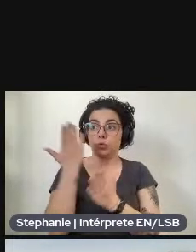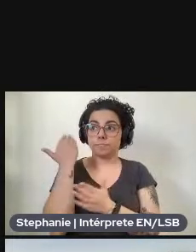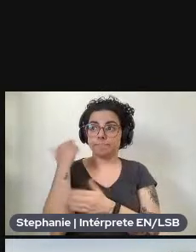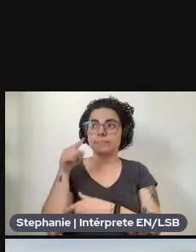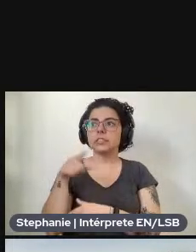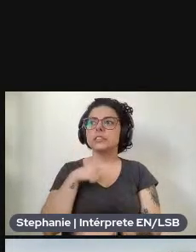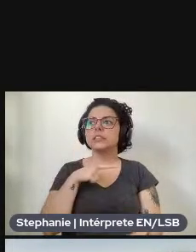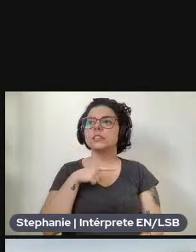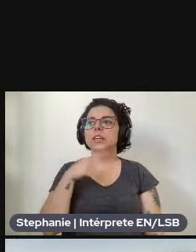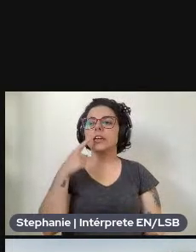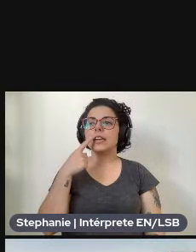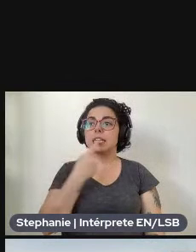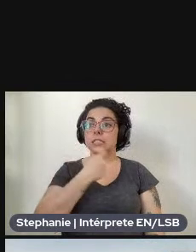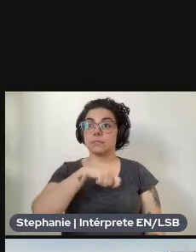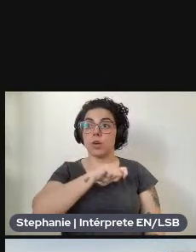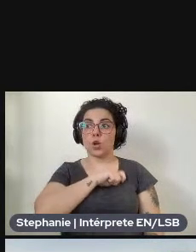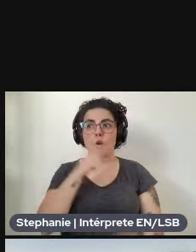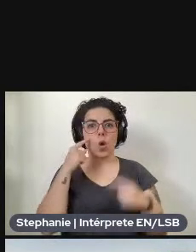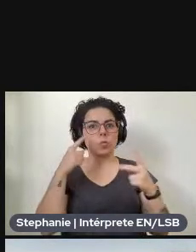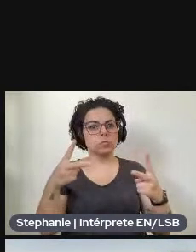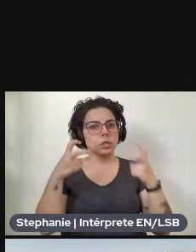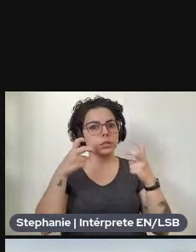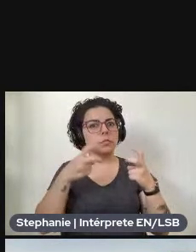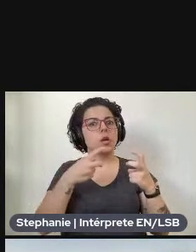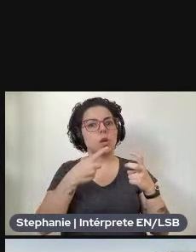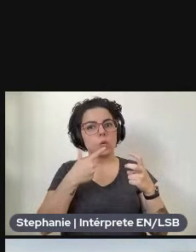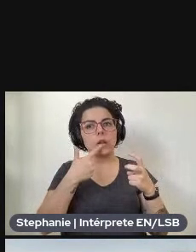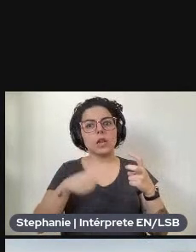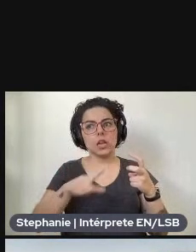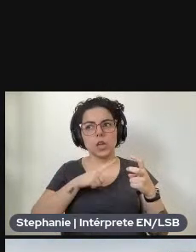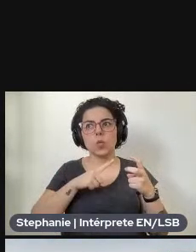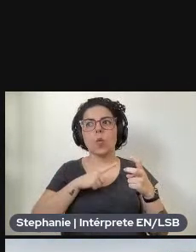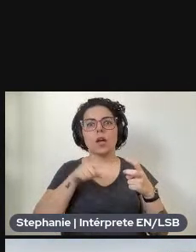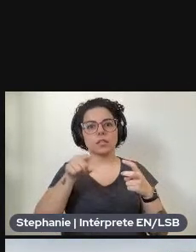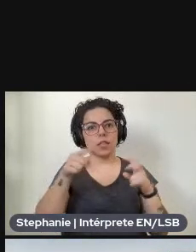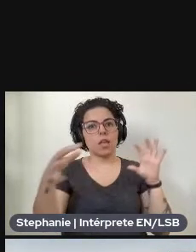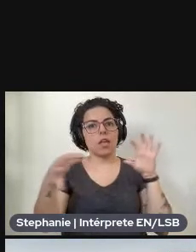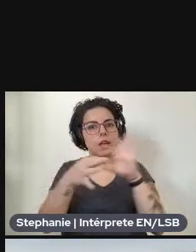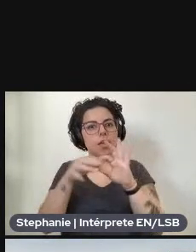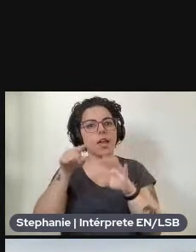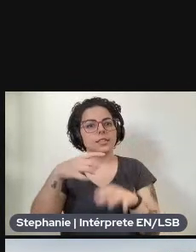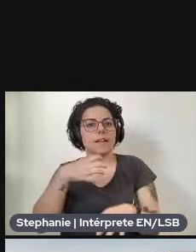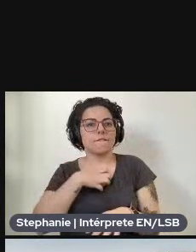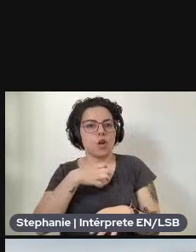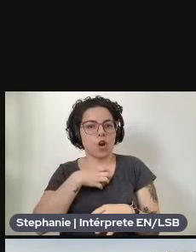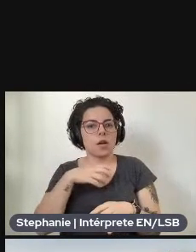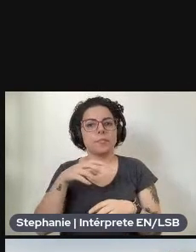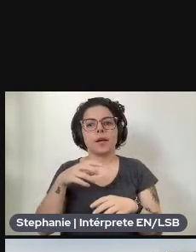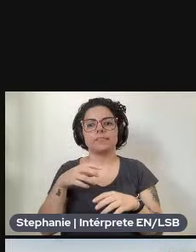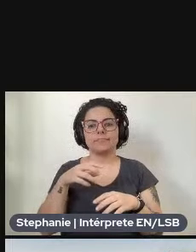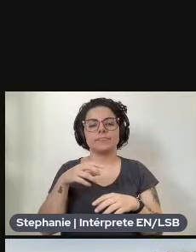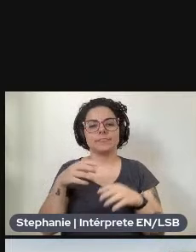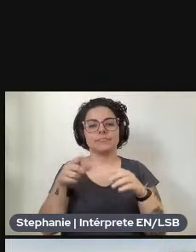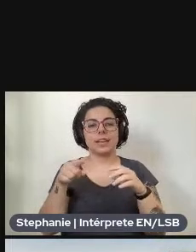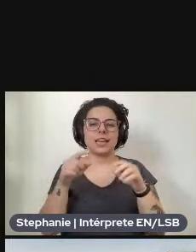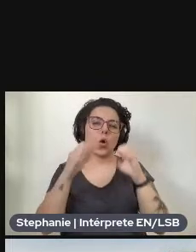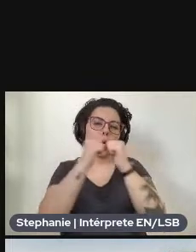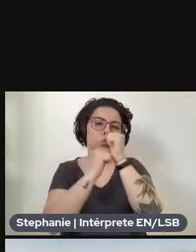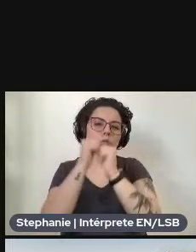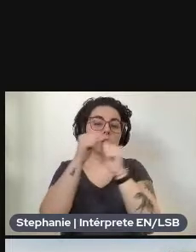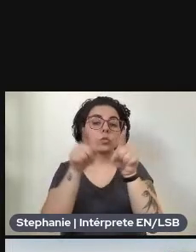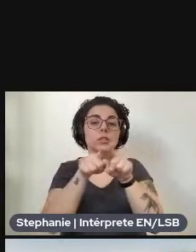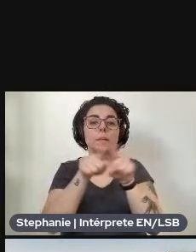found that Spanish is very productive as to this construction or these auxiliaries, and has at least